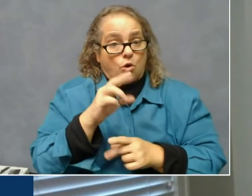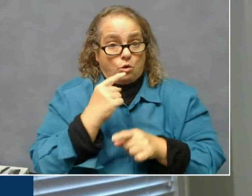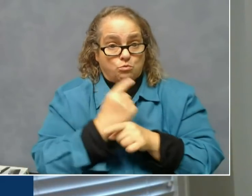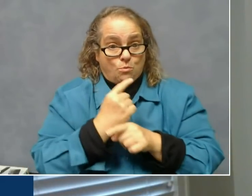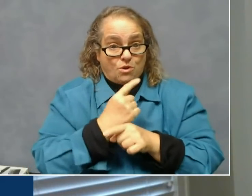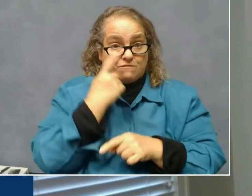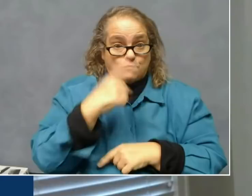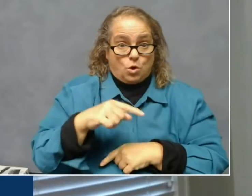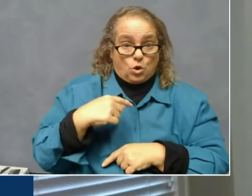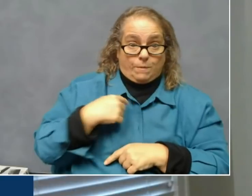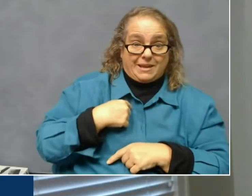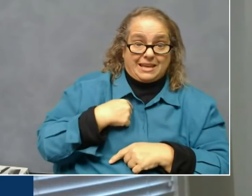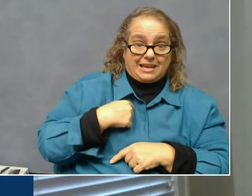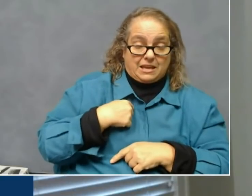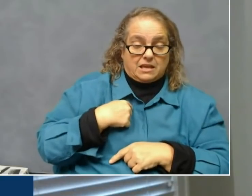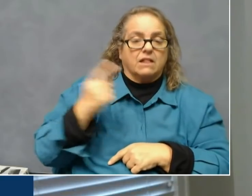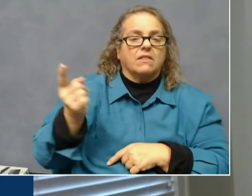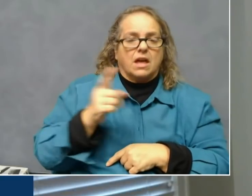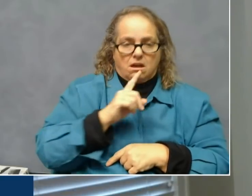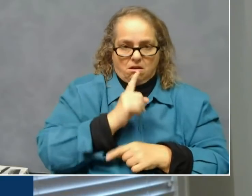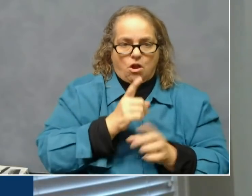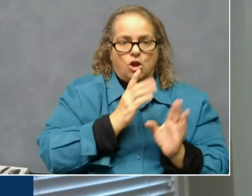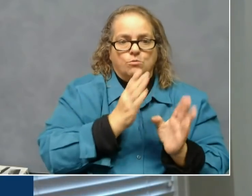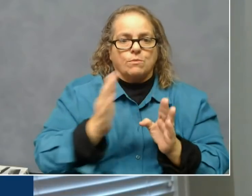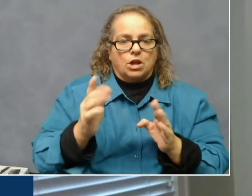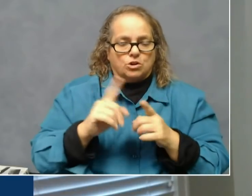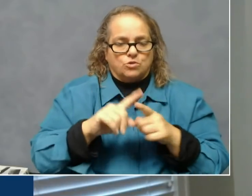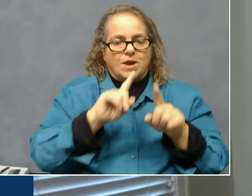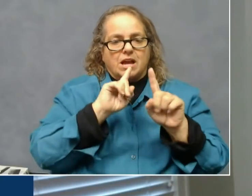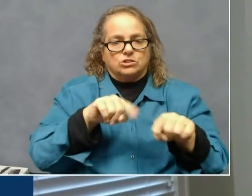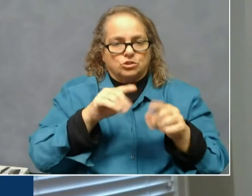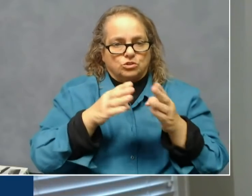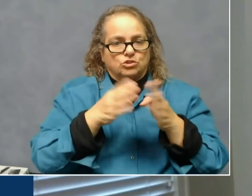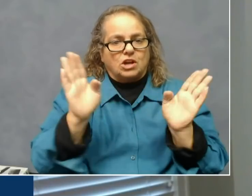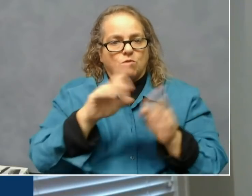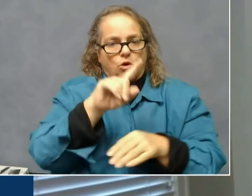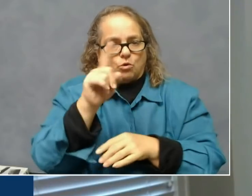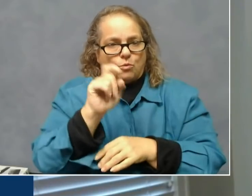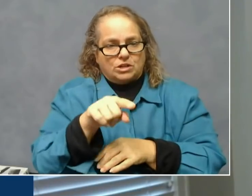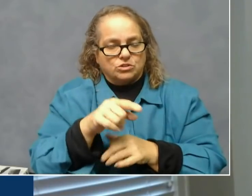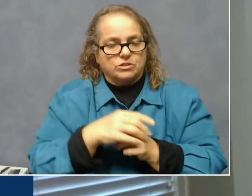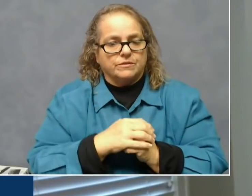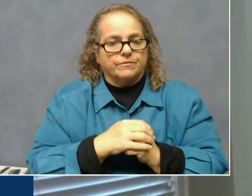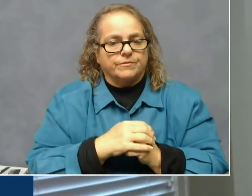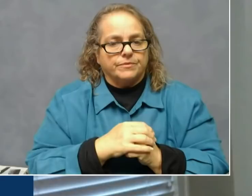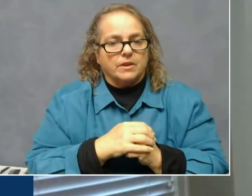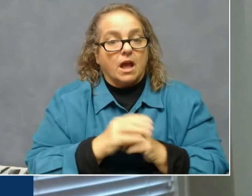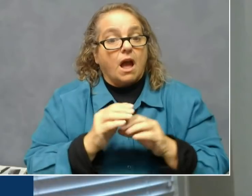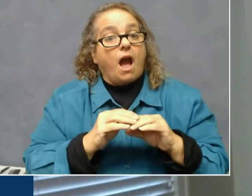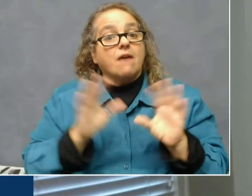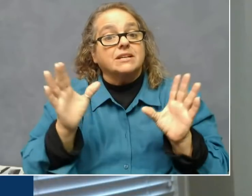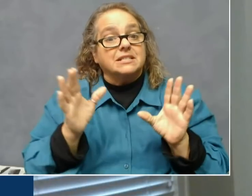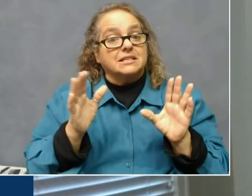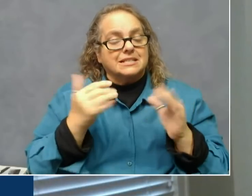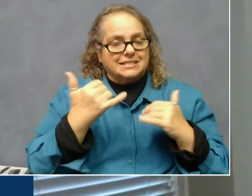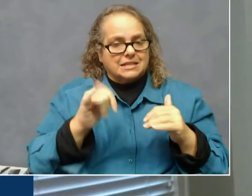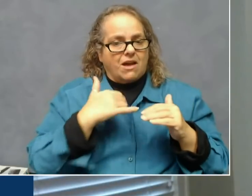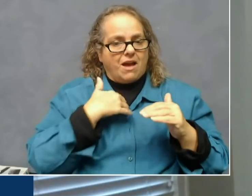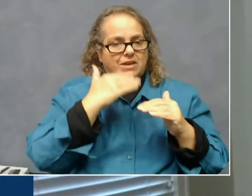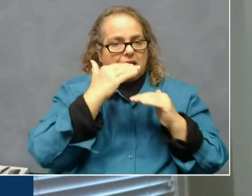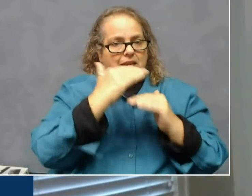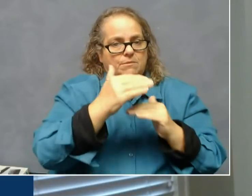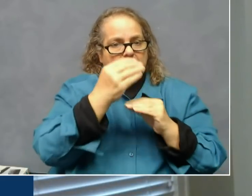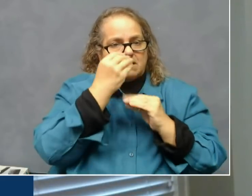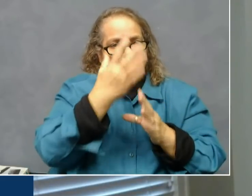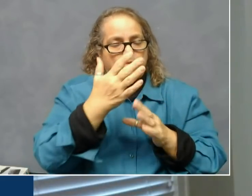they are prepared to answer general questions. Obviously, there is still limited information on a number of things you may be curious